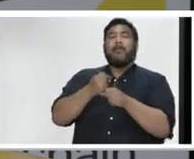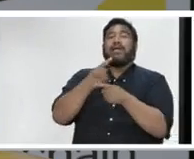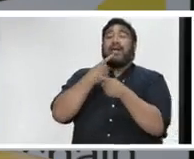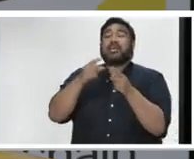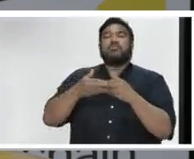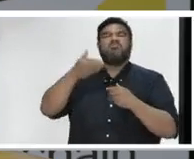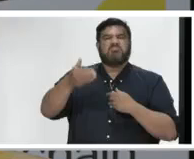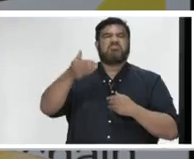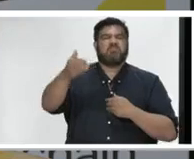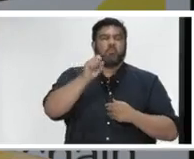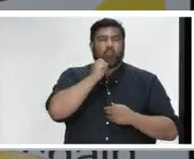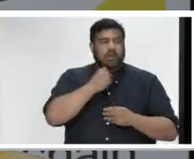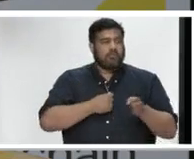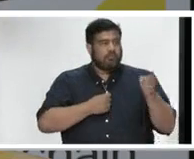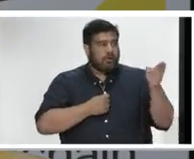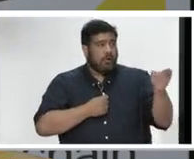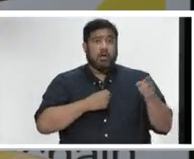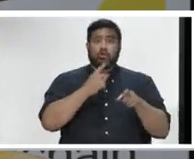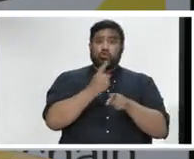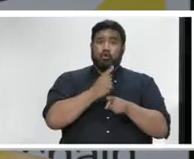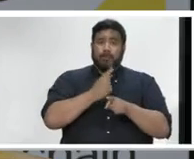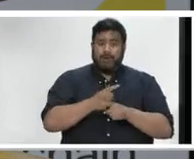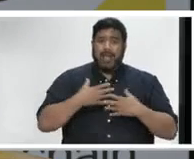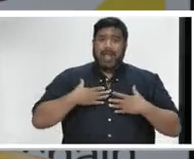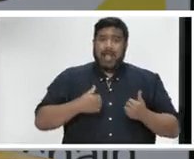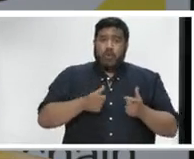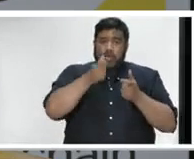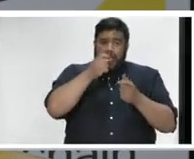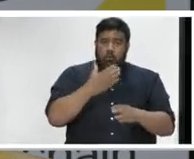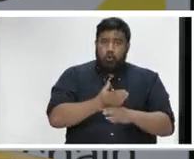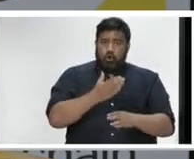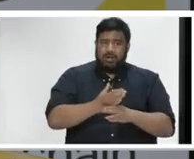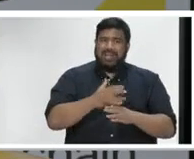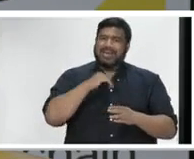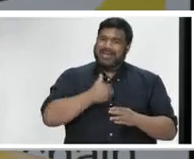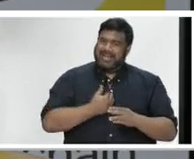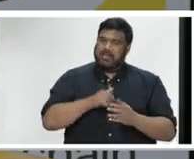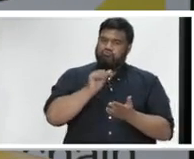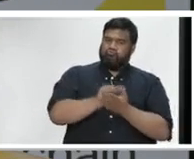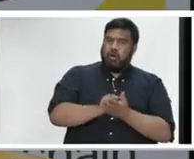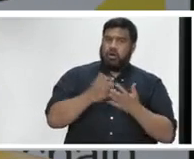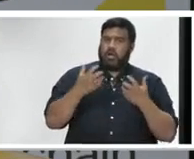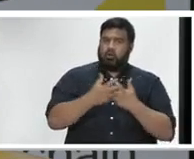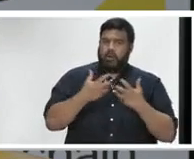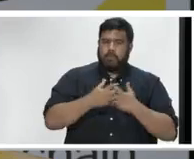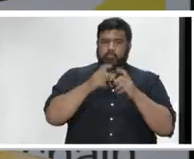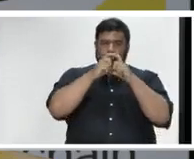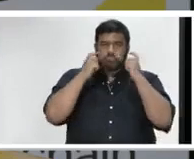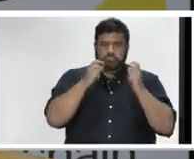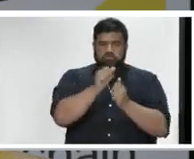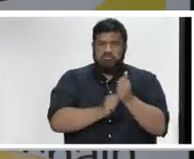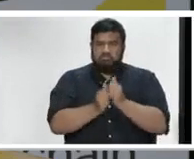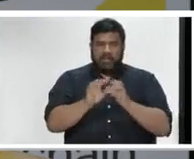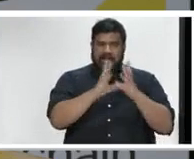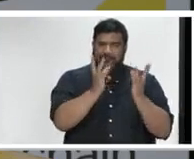have, healthcare workers can have adequate PPE around COVID cases who are vulnerable or have underlying conditions. Is there an argument that